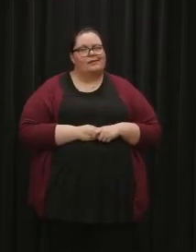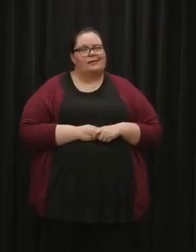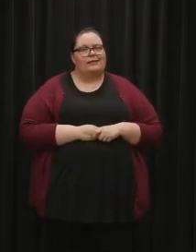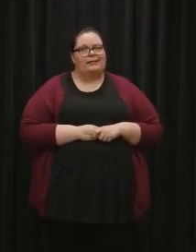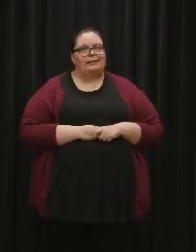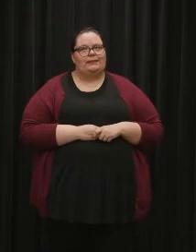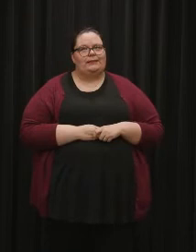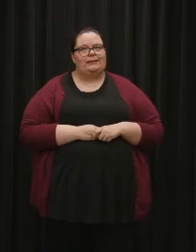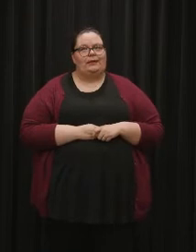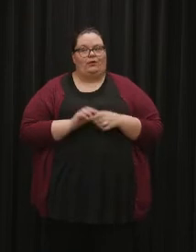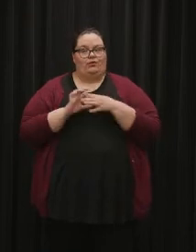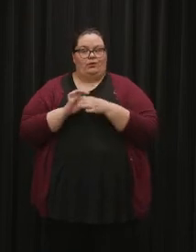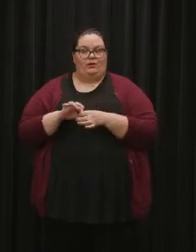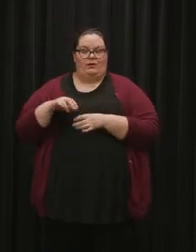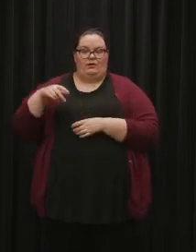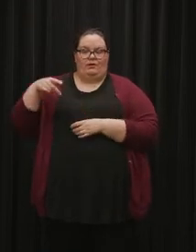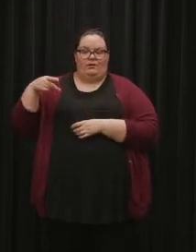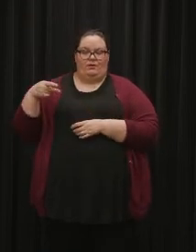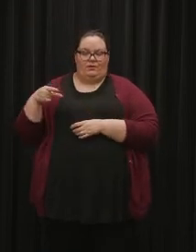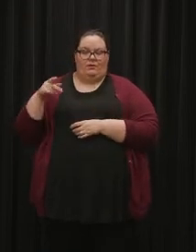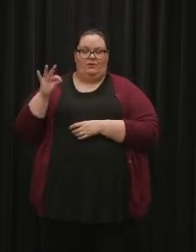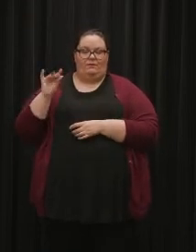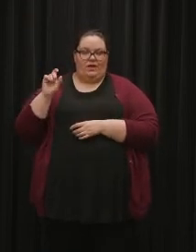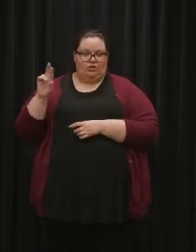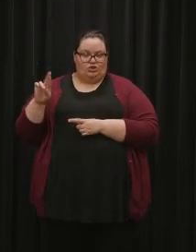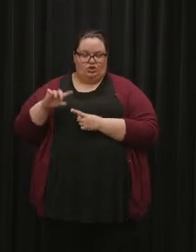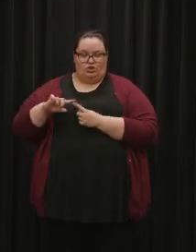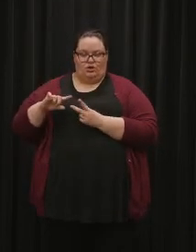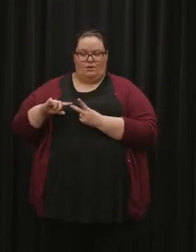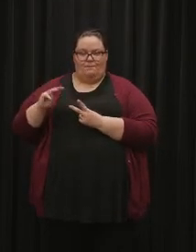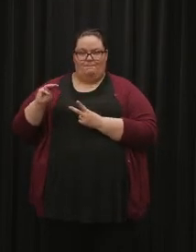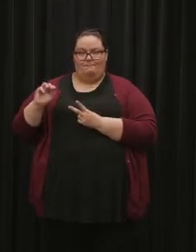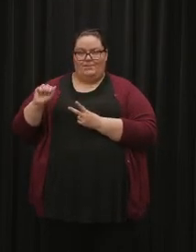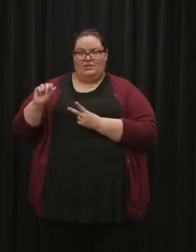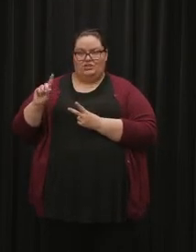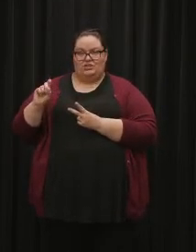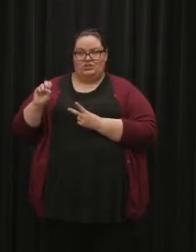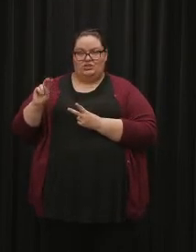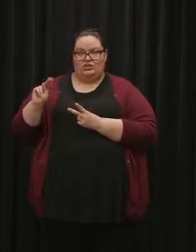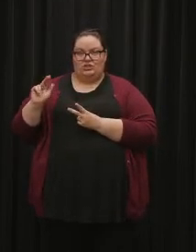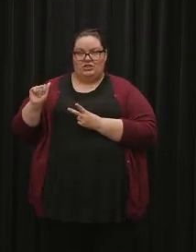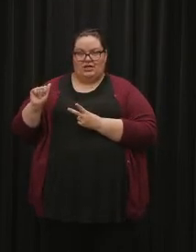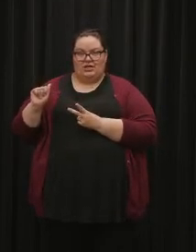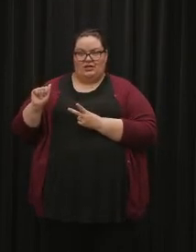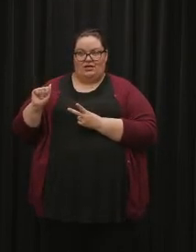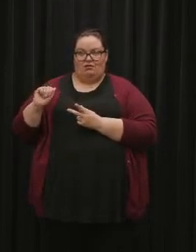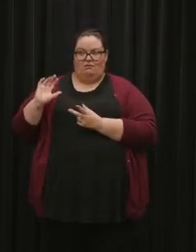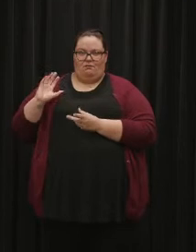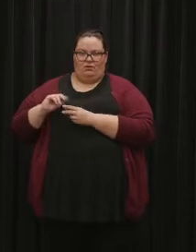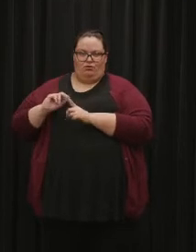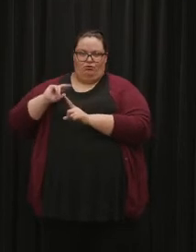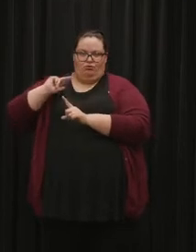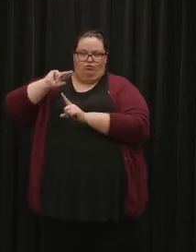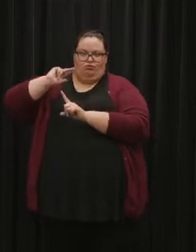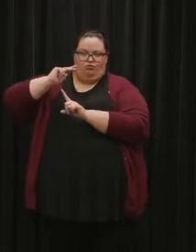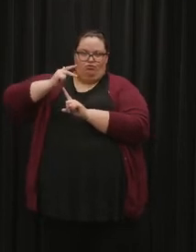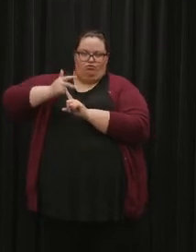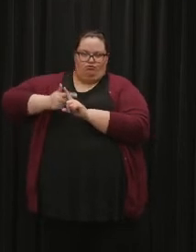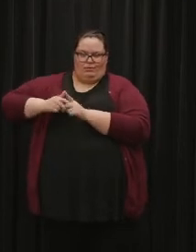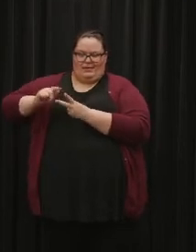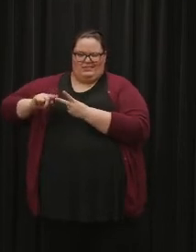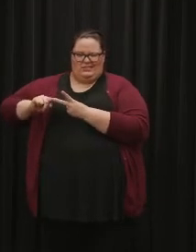respect to the Pfizer vaccine and the Moderna vaccine, that rollout is going to be in the next 3 months